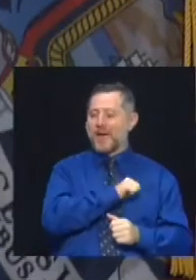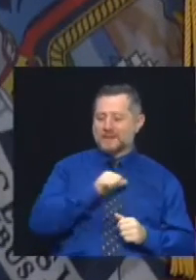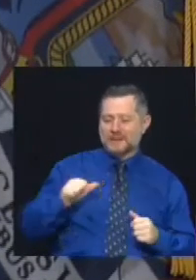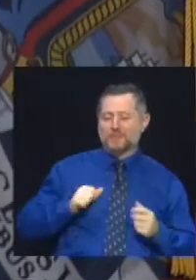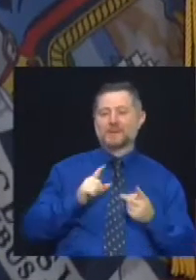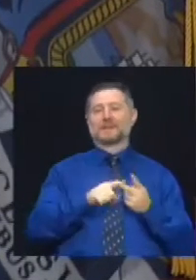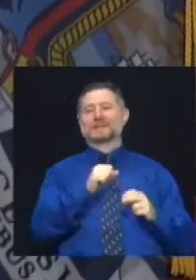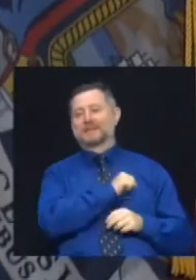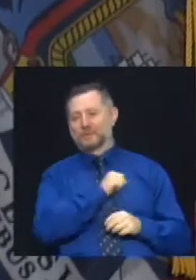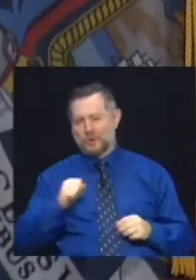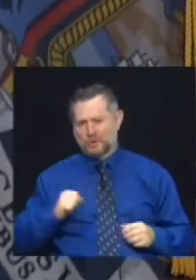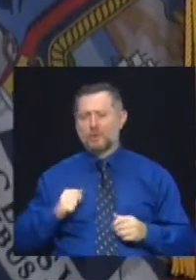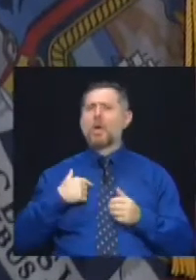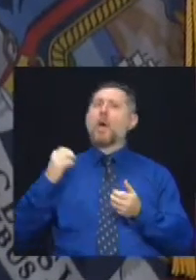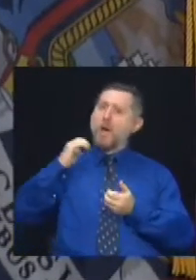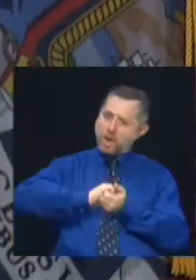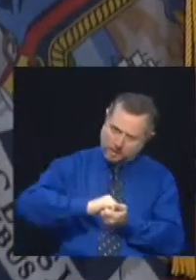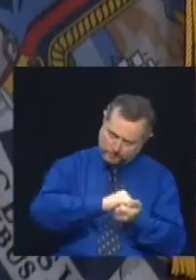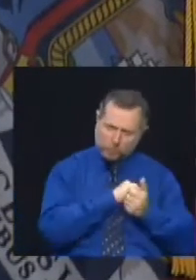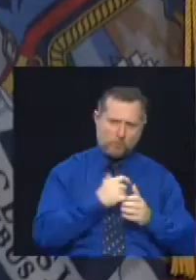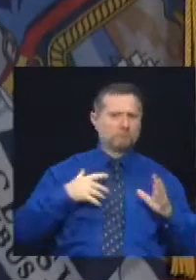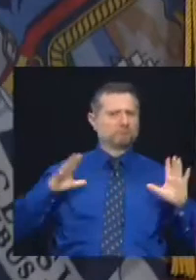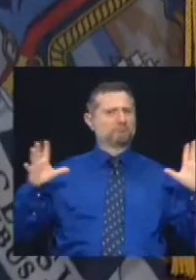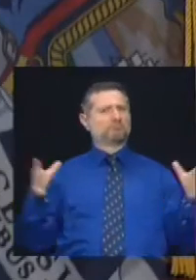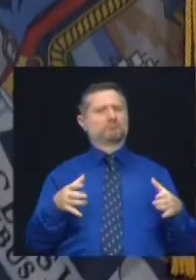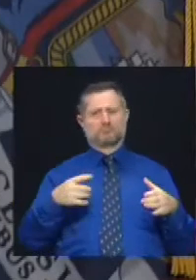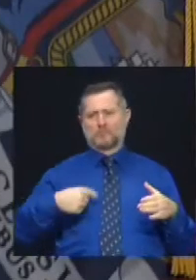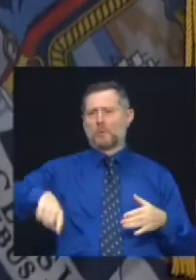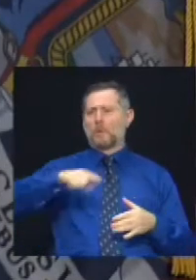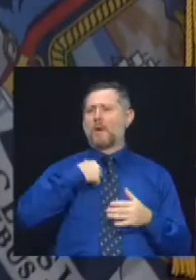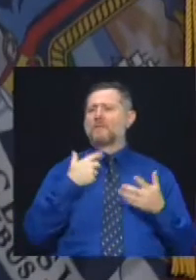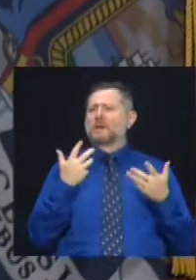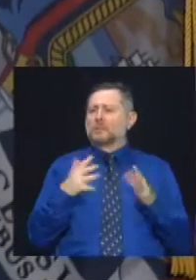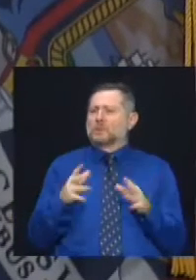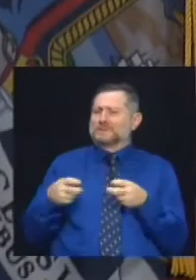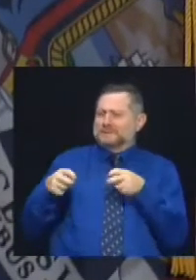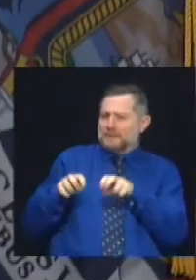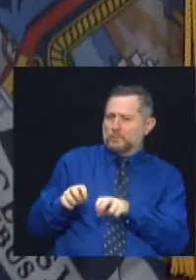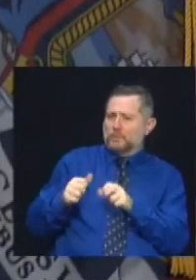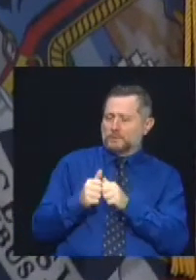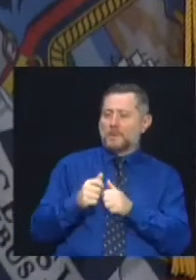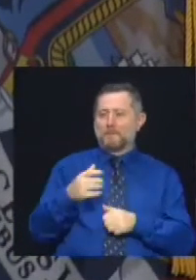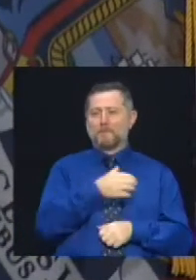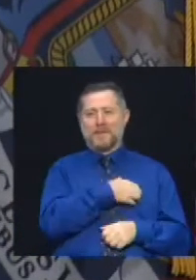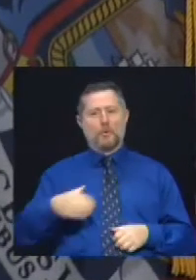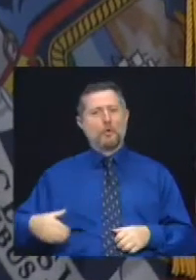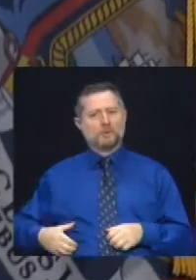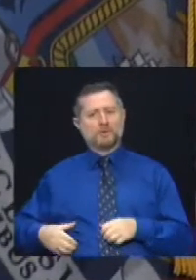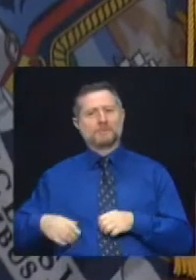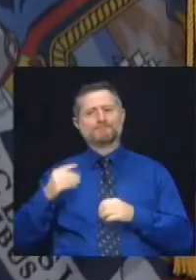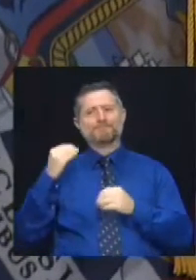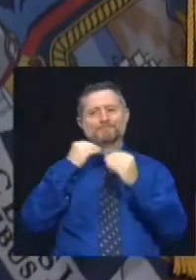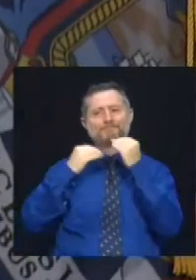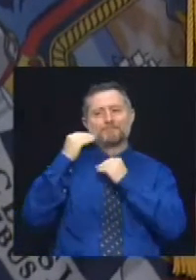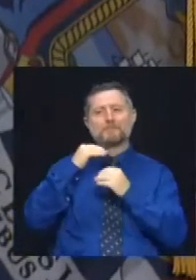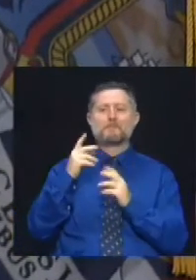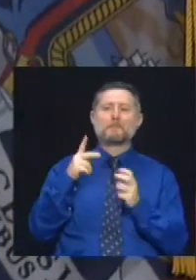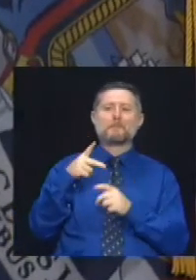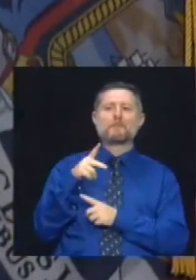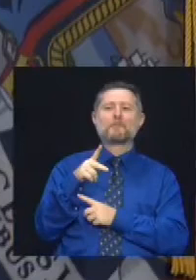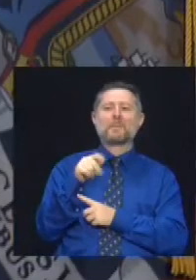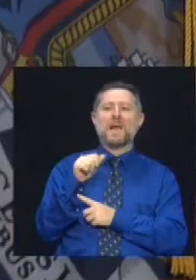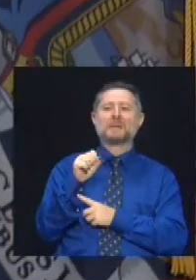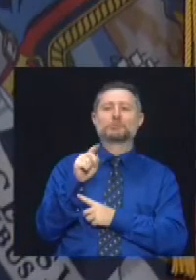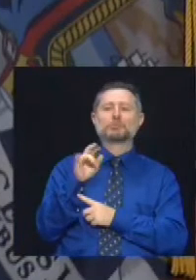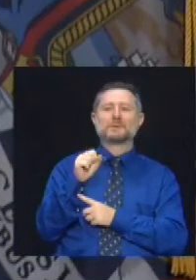like. I have sat down unofficially with Mayor de Blasio. We had some very nice pastries last week and had a great conversation. And he